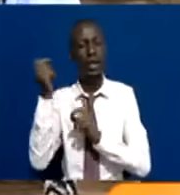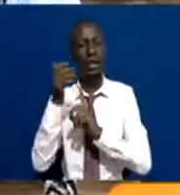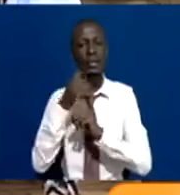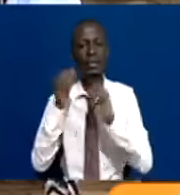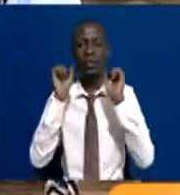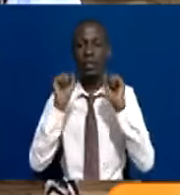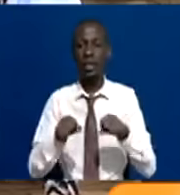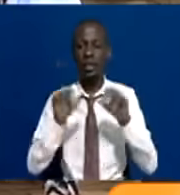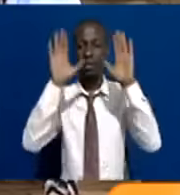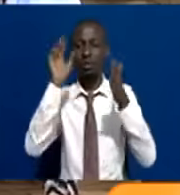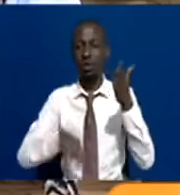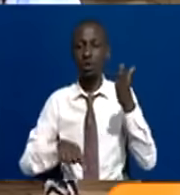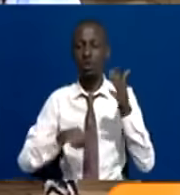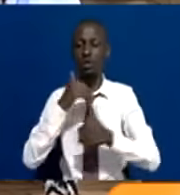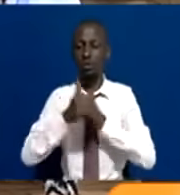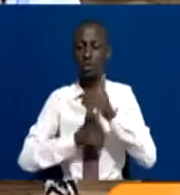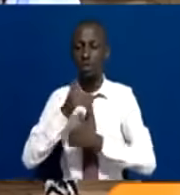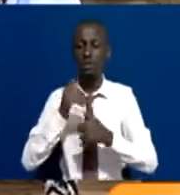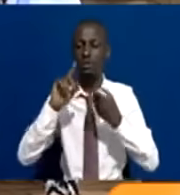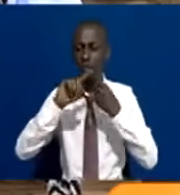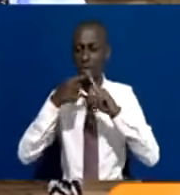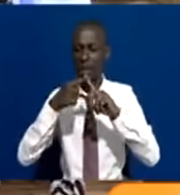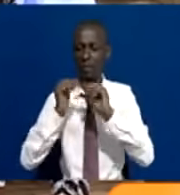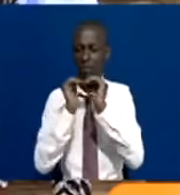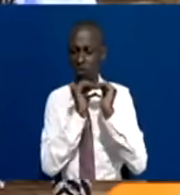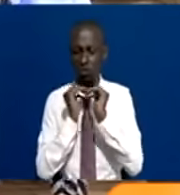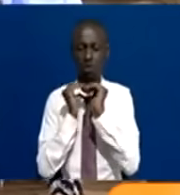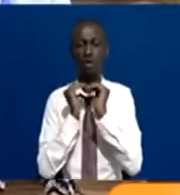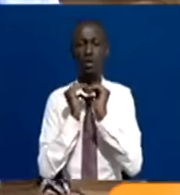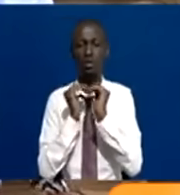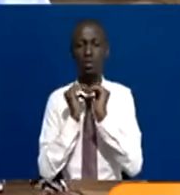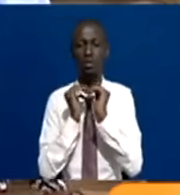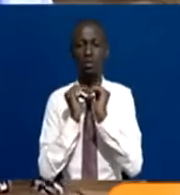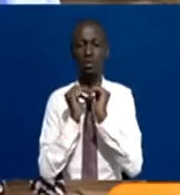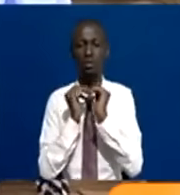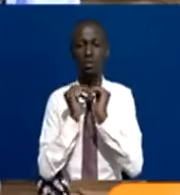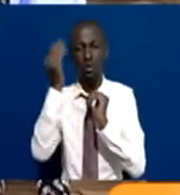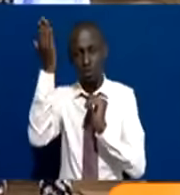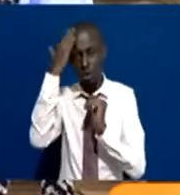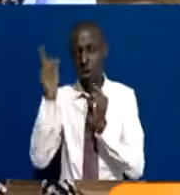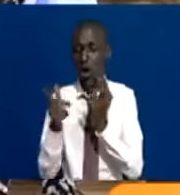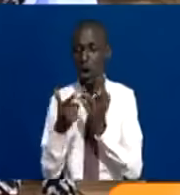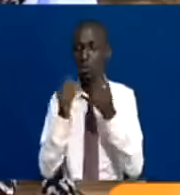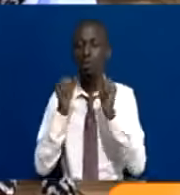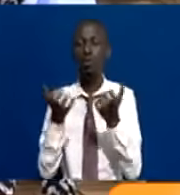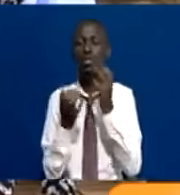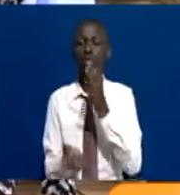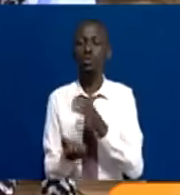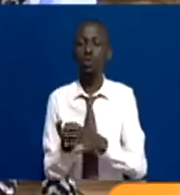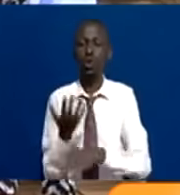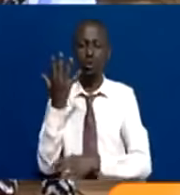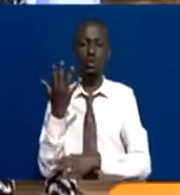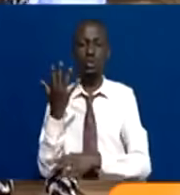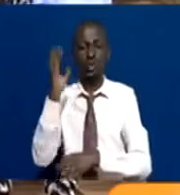we can standardize the process and find out how much volume you need to produce that. It is a good innovation when it comes